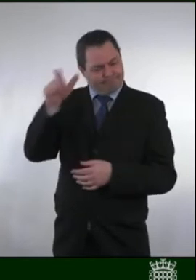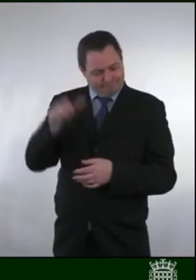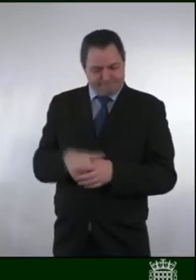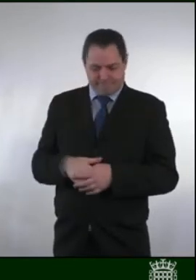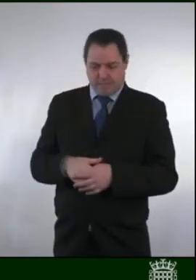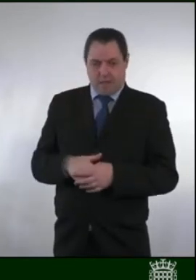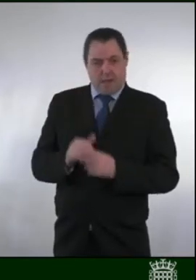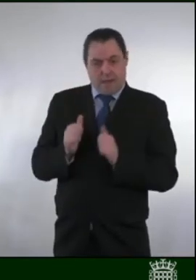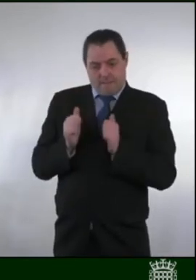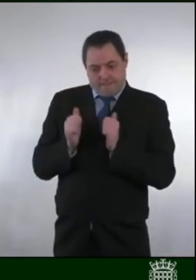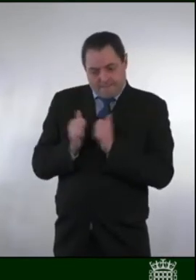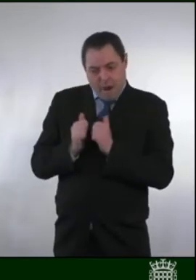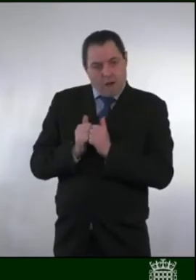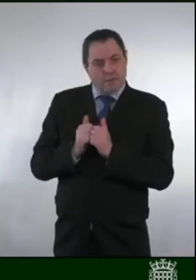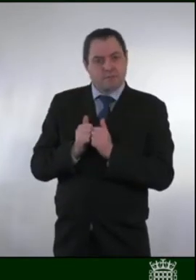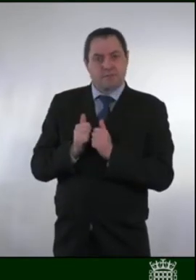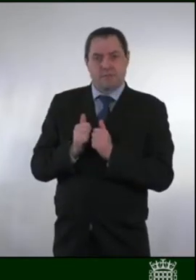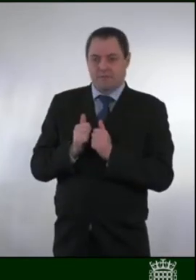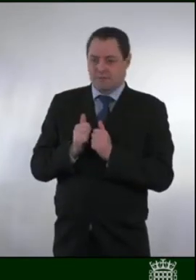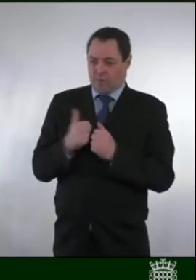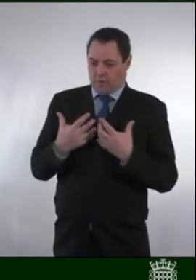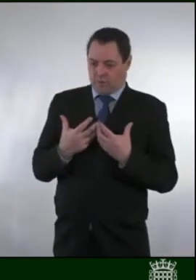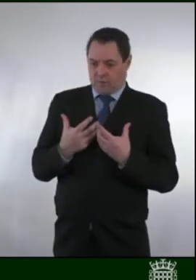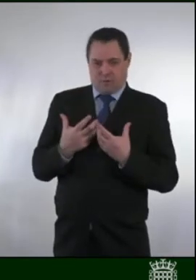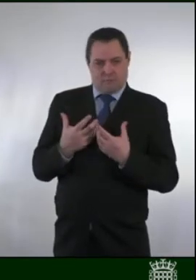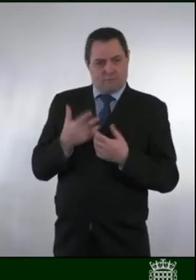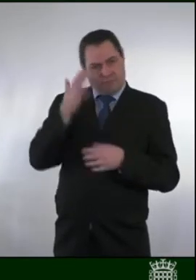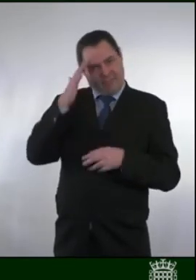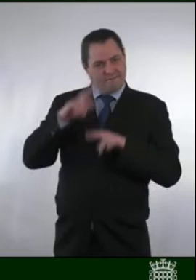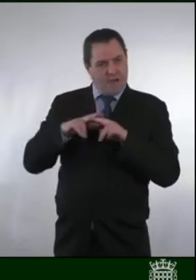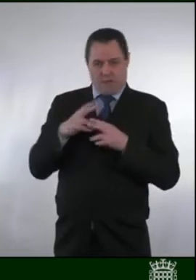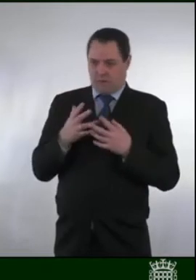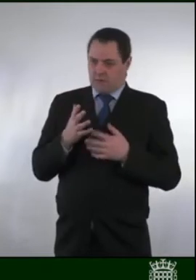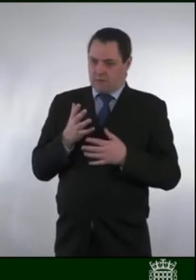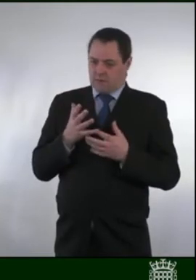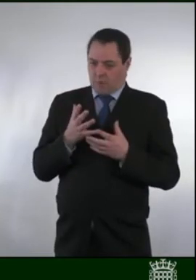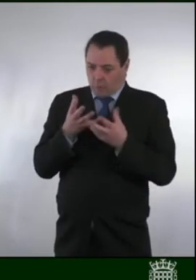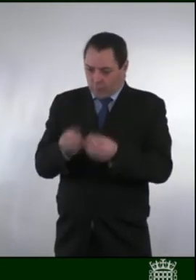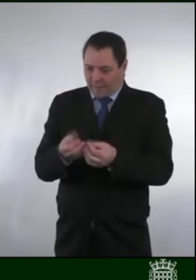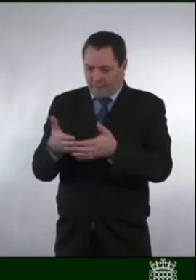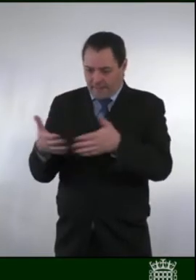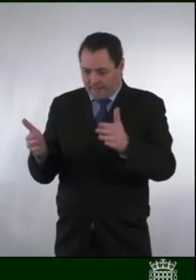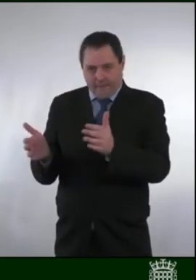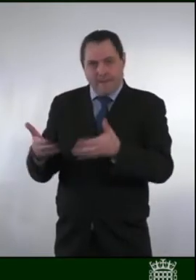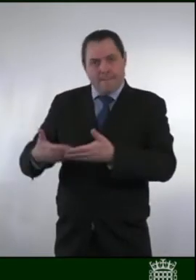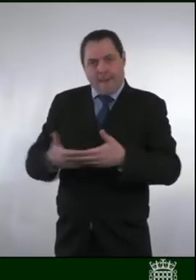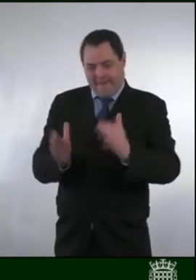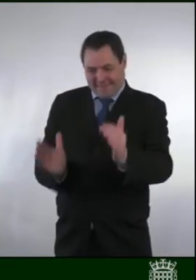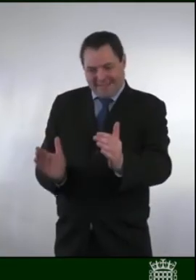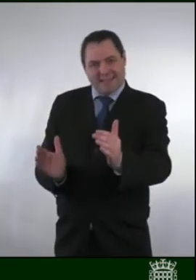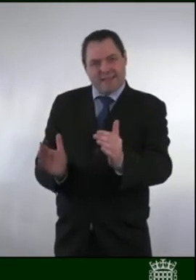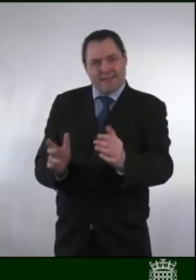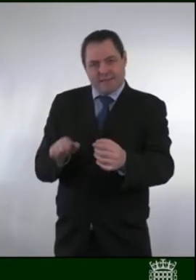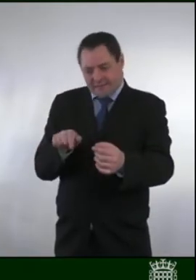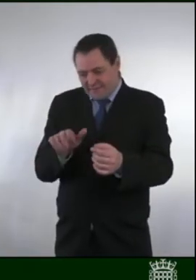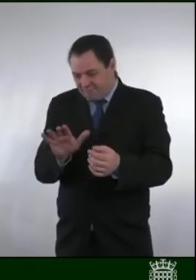partners in care should not be, their partners in care, they should not be considered as visitors. That's why the current guidance